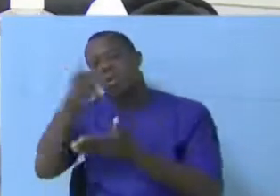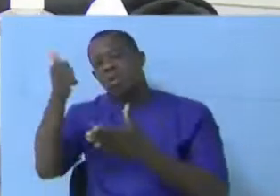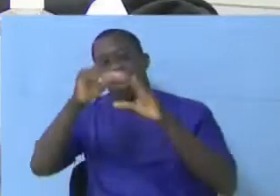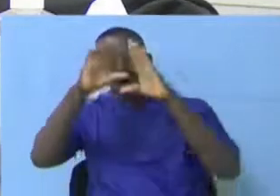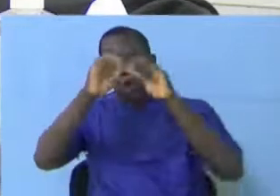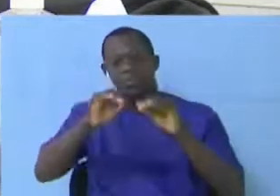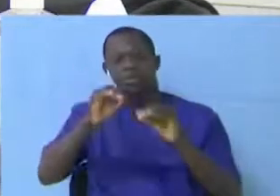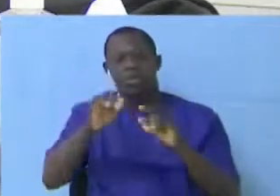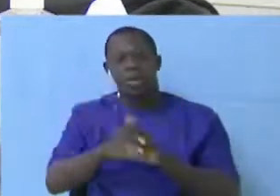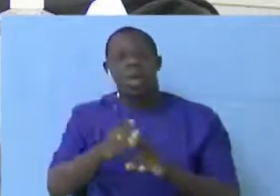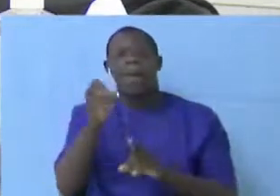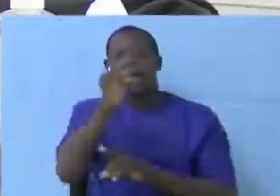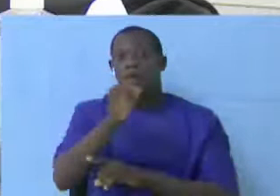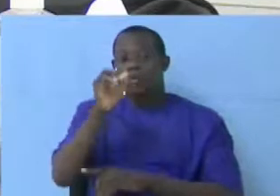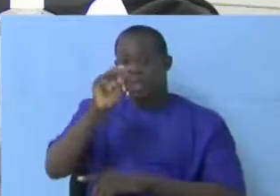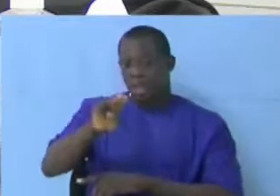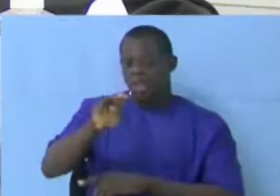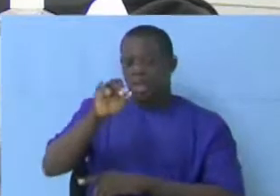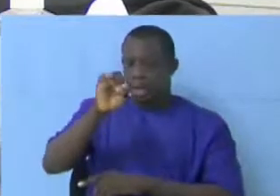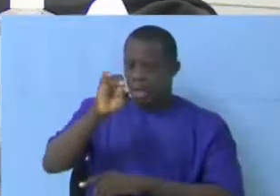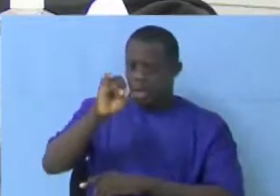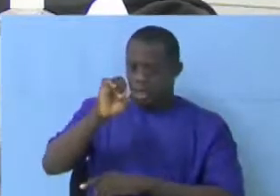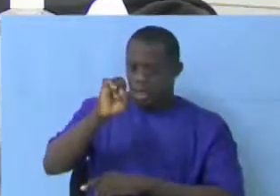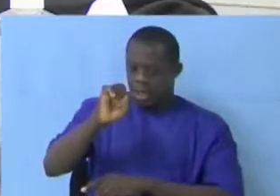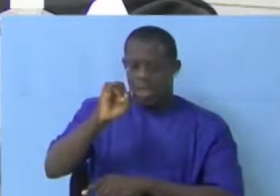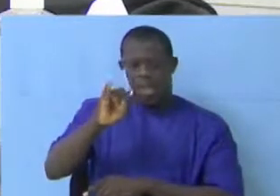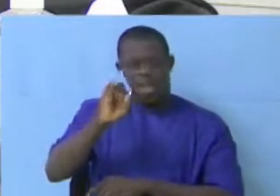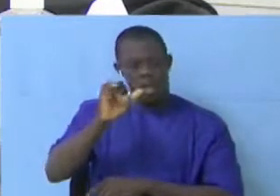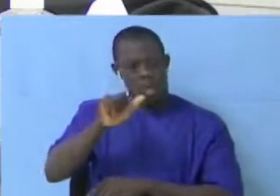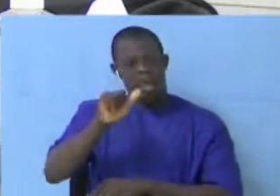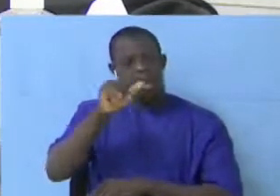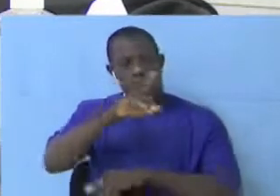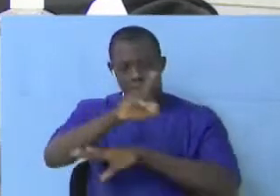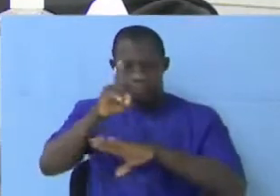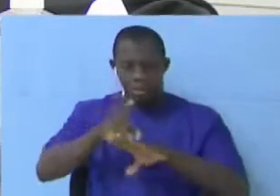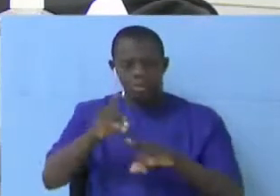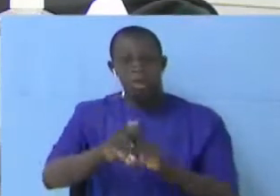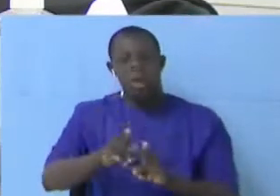But because it's NIA, I felt responsible.